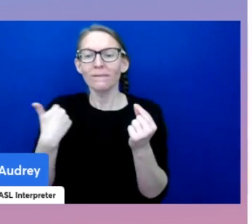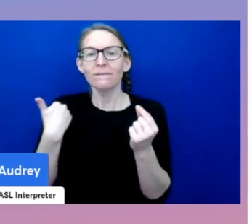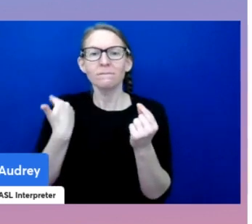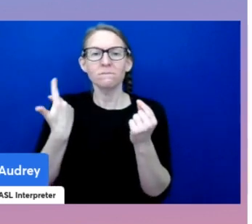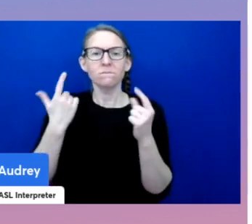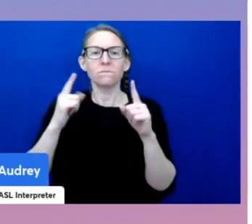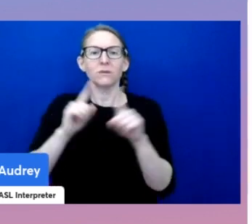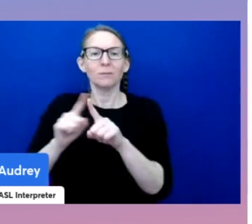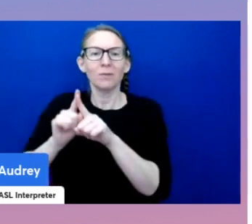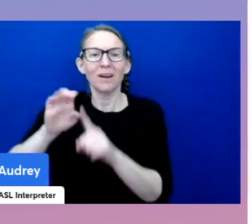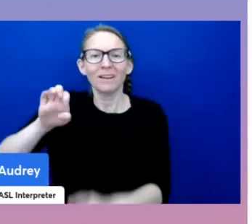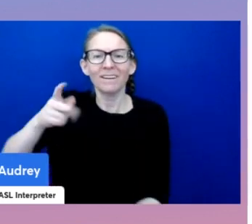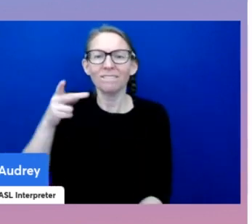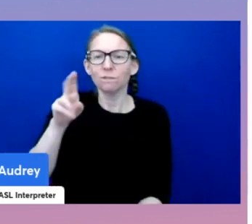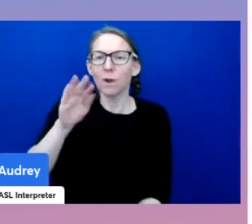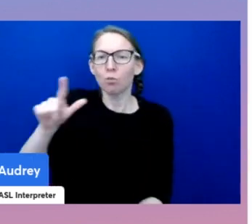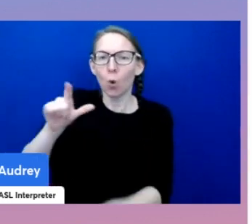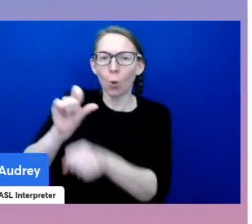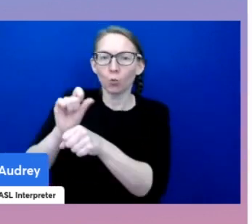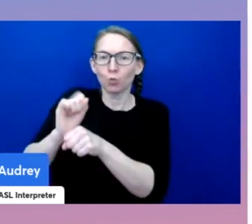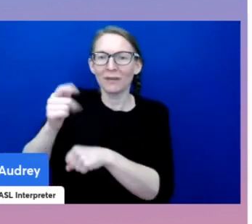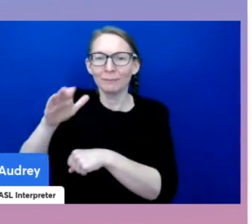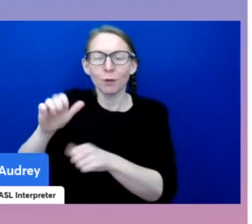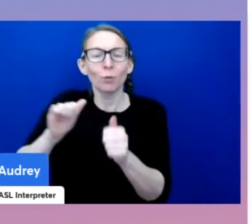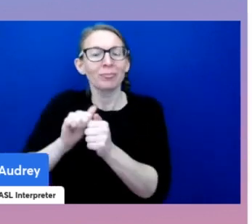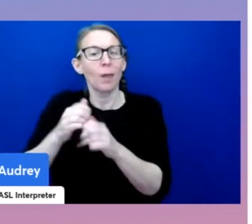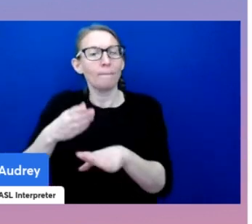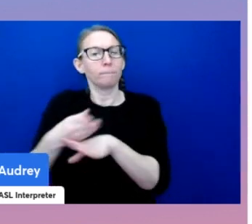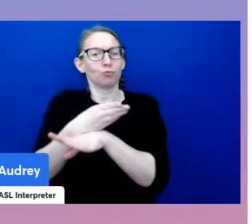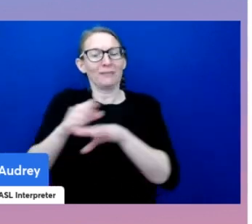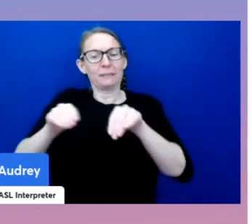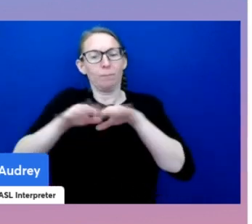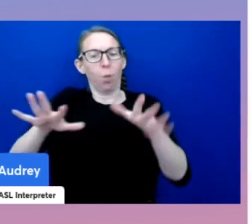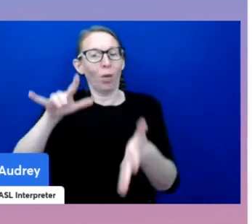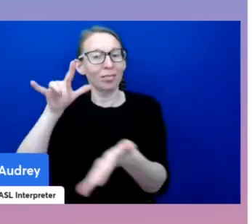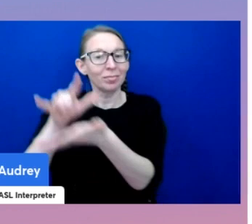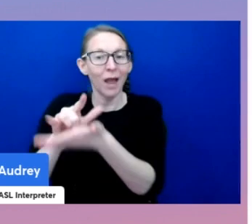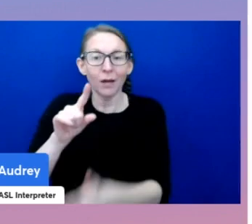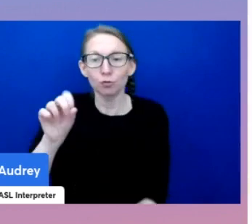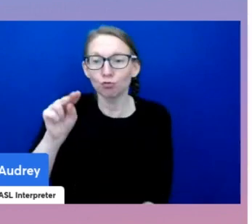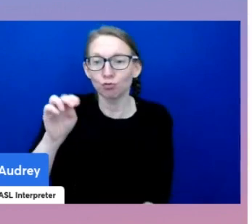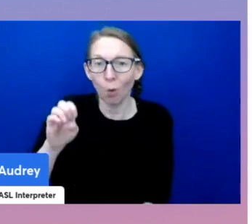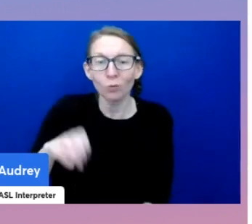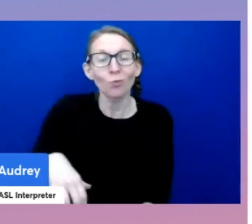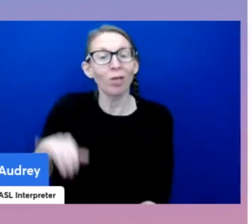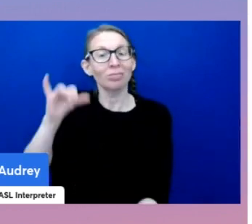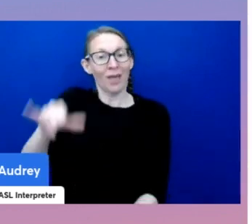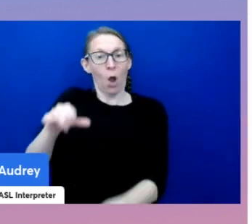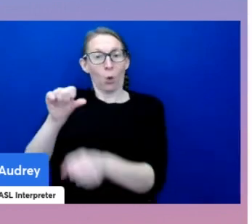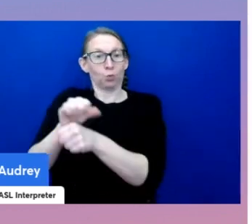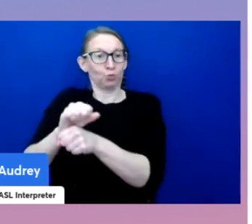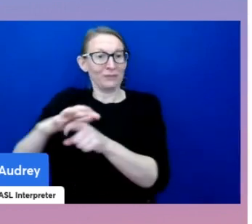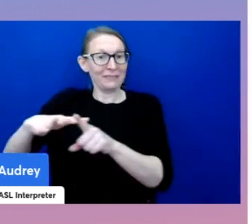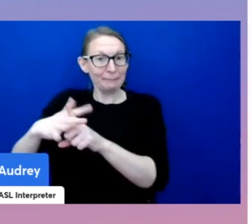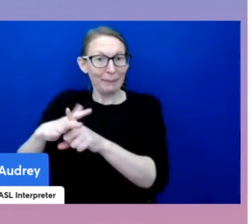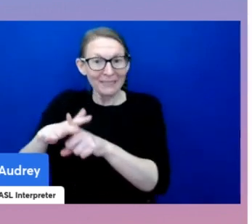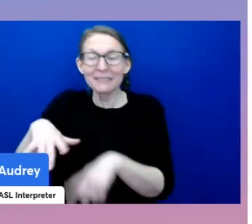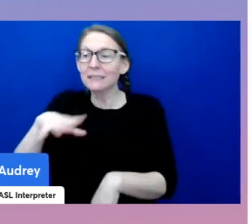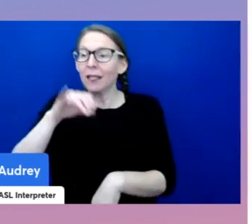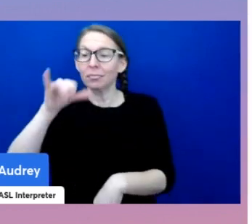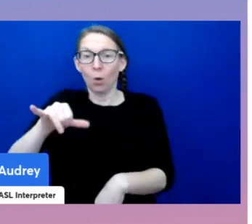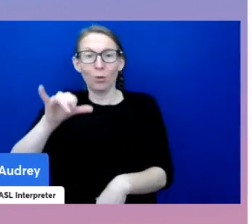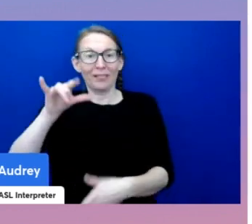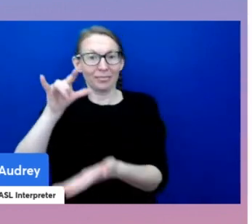ephemeral workspaces with pre-deployed landing zones. So those workspaces and those landing zones already exist, are